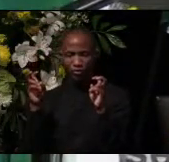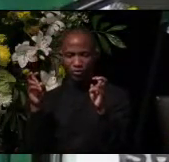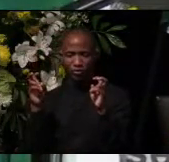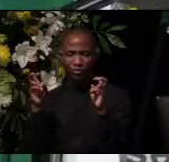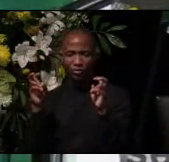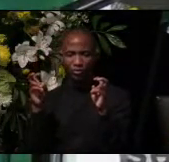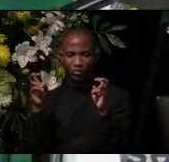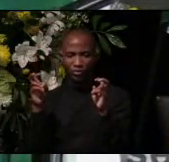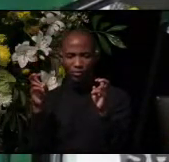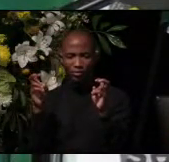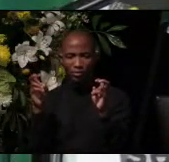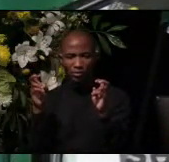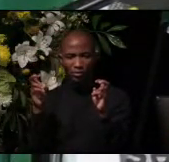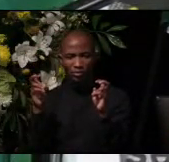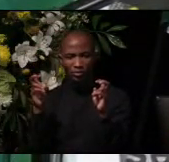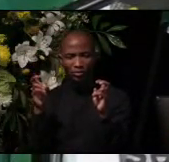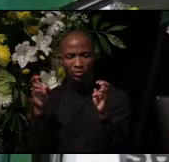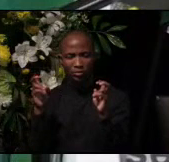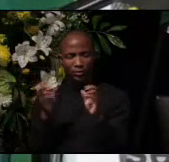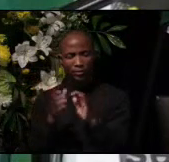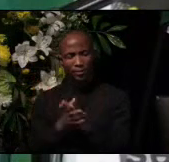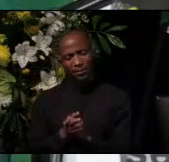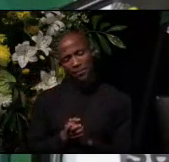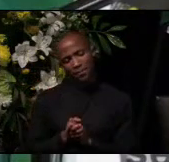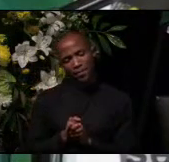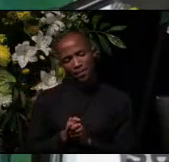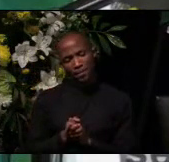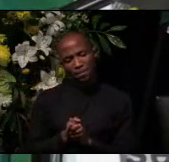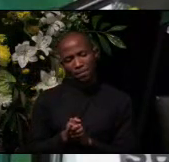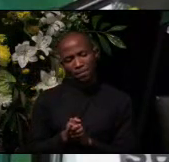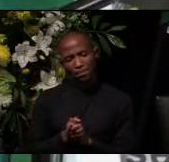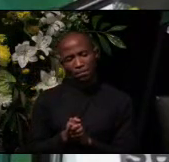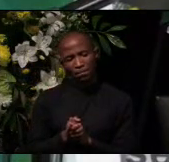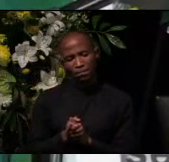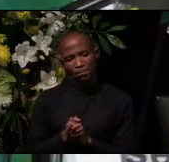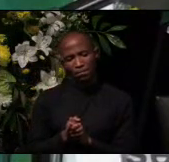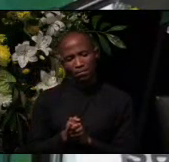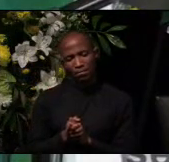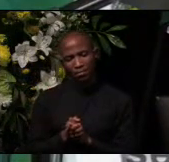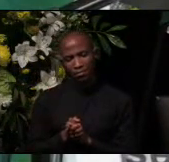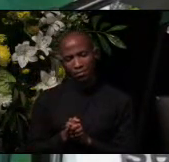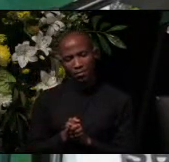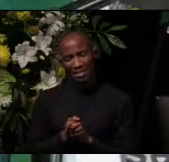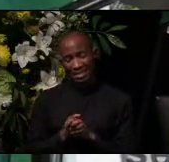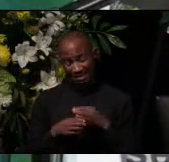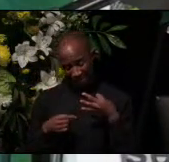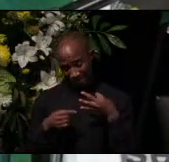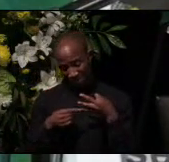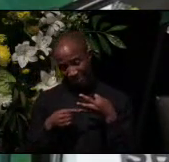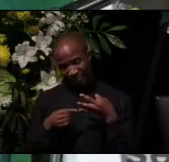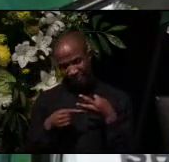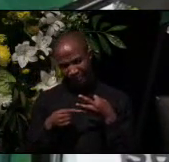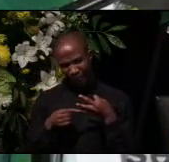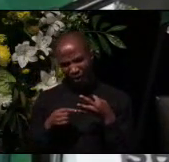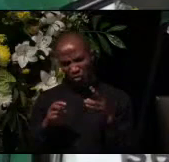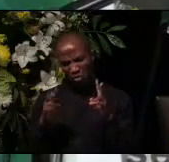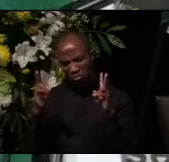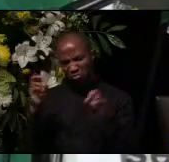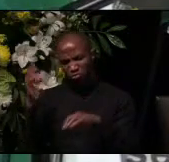why we think we want to have a this Memorial lecture